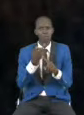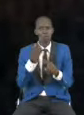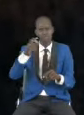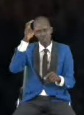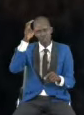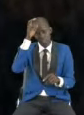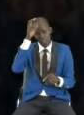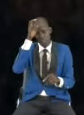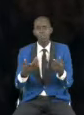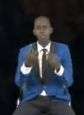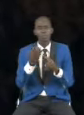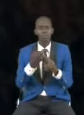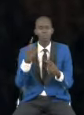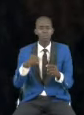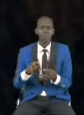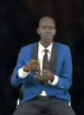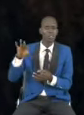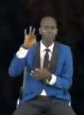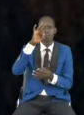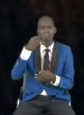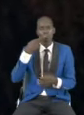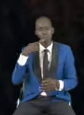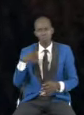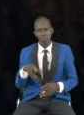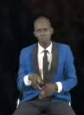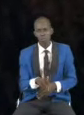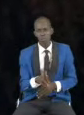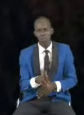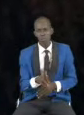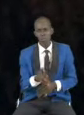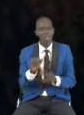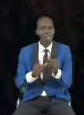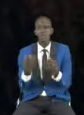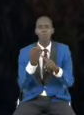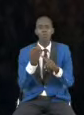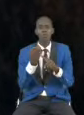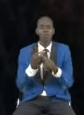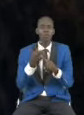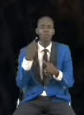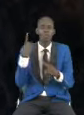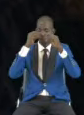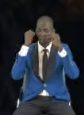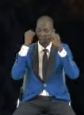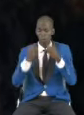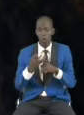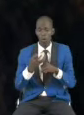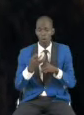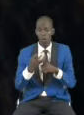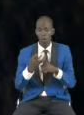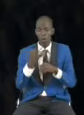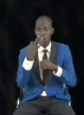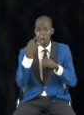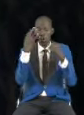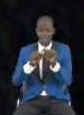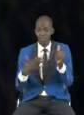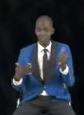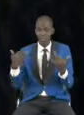the spiritual serpent, everything coming from the powers of darkness, everything tonight gone